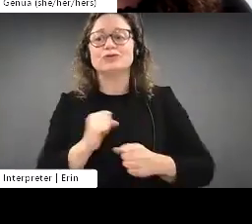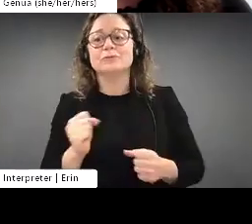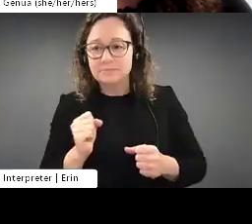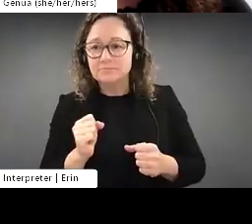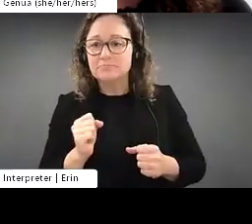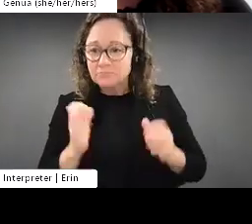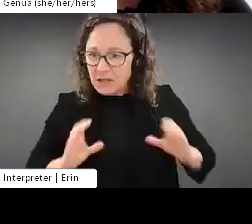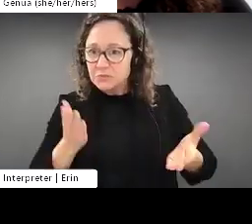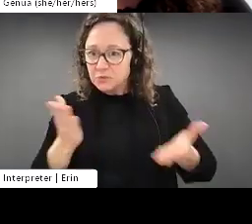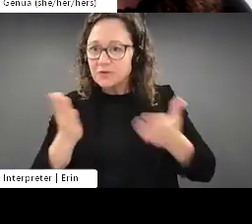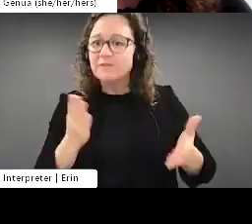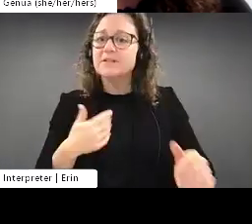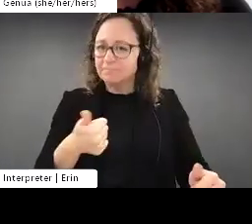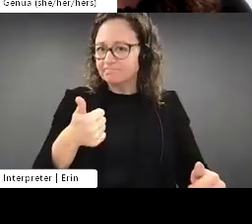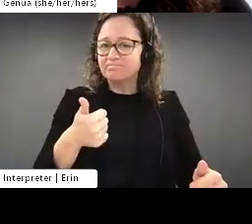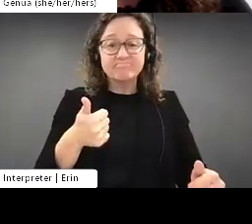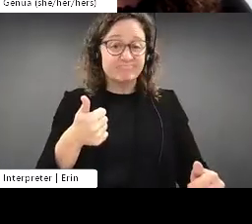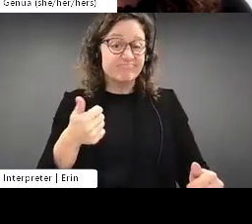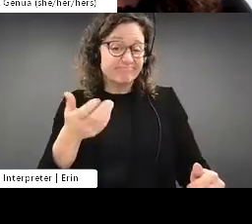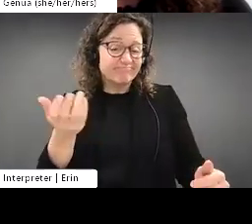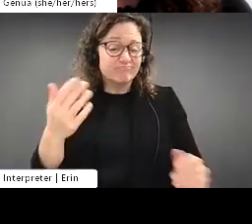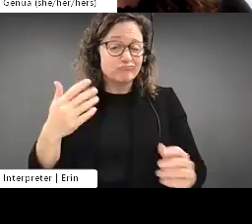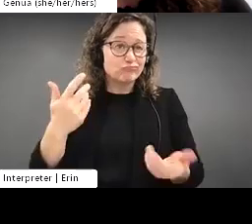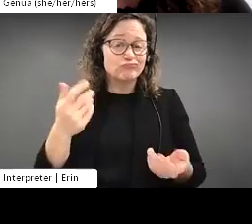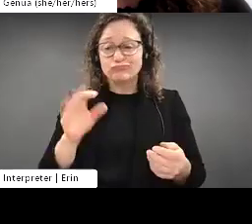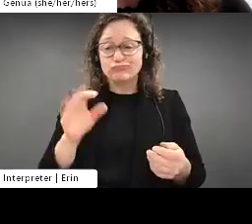great items to think about.